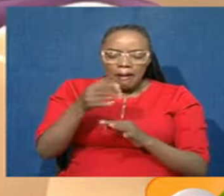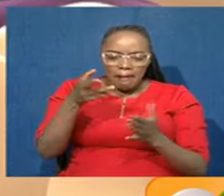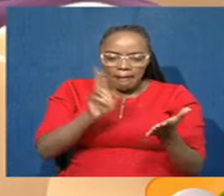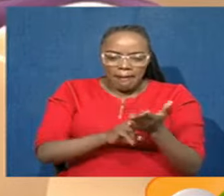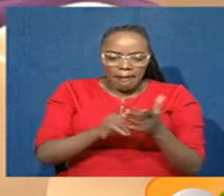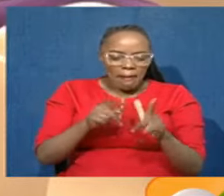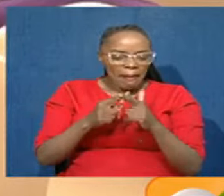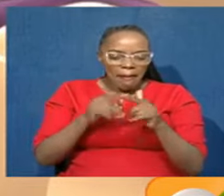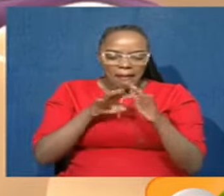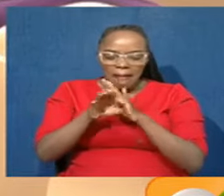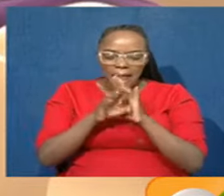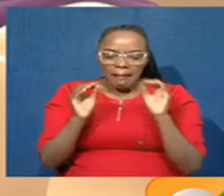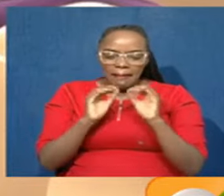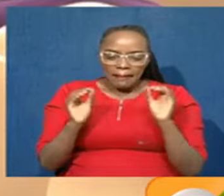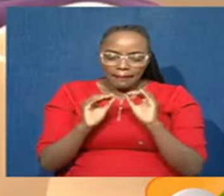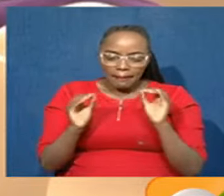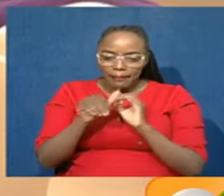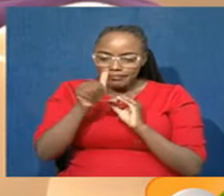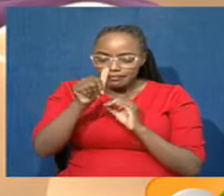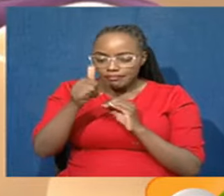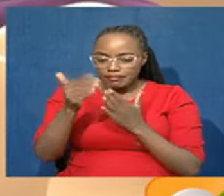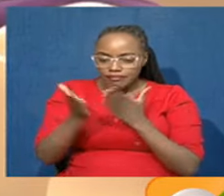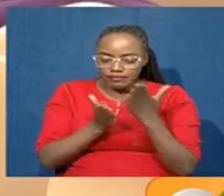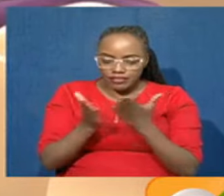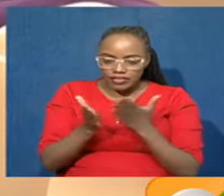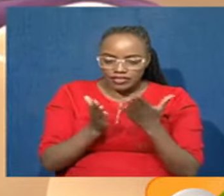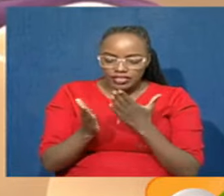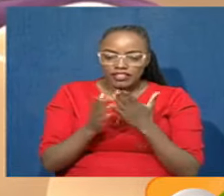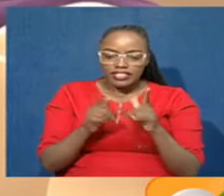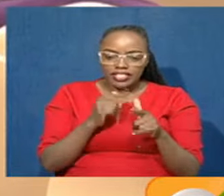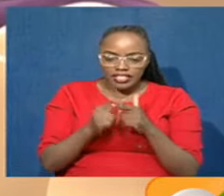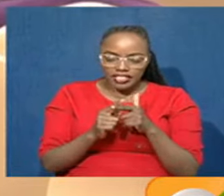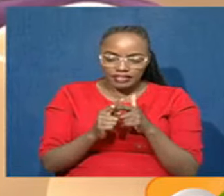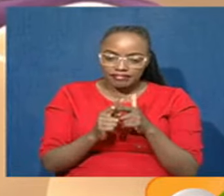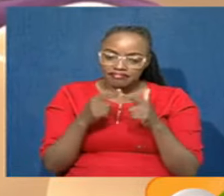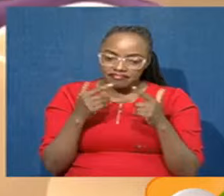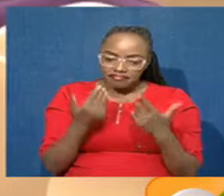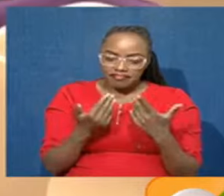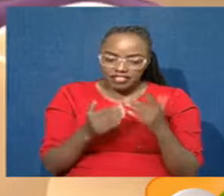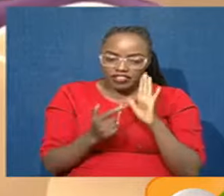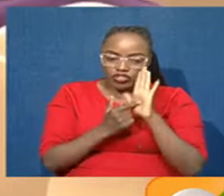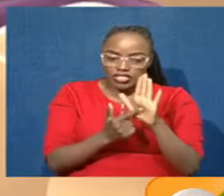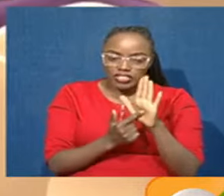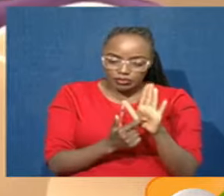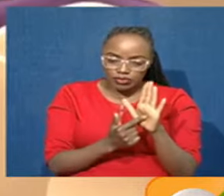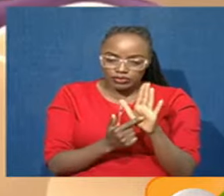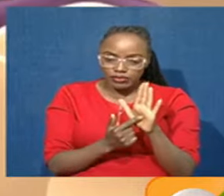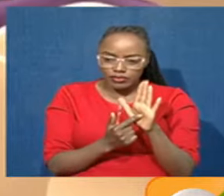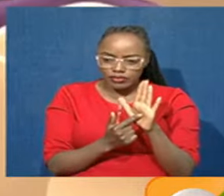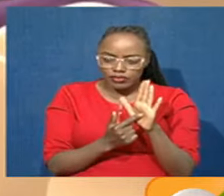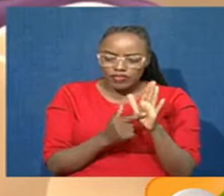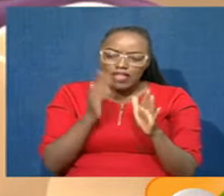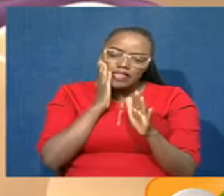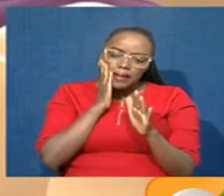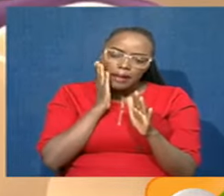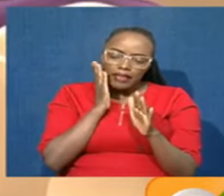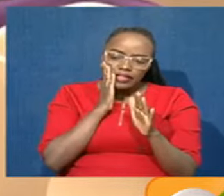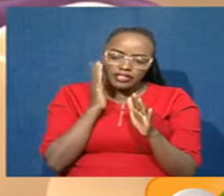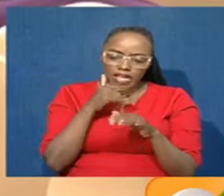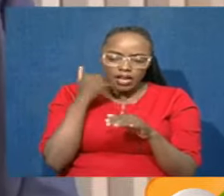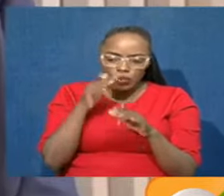you cannot access some of these services. And therefore, for example, the mothers